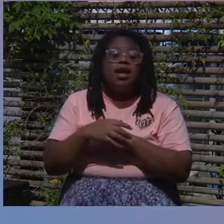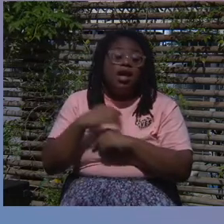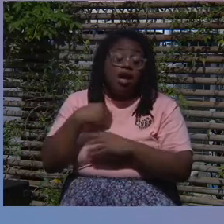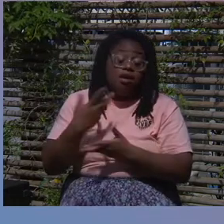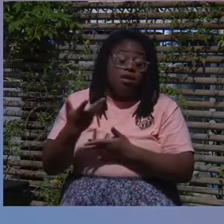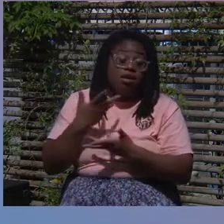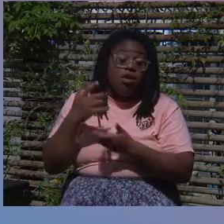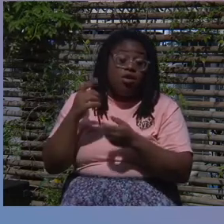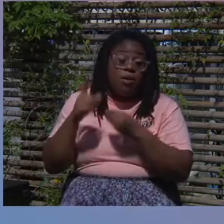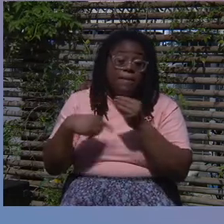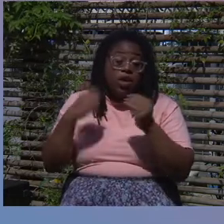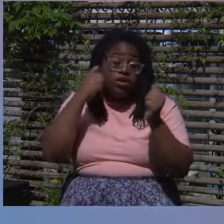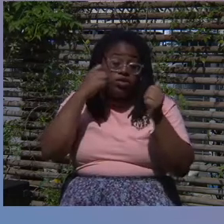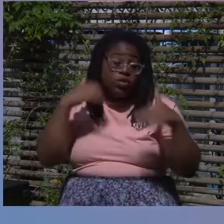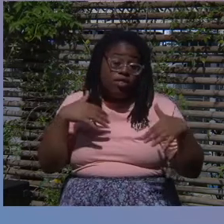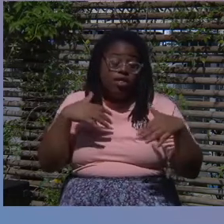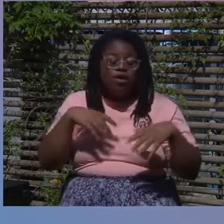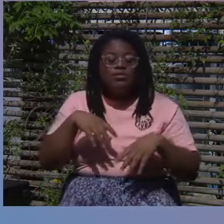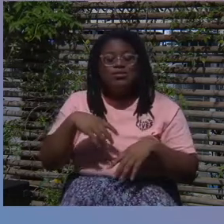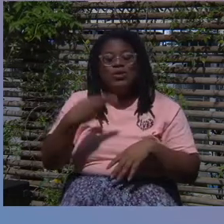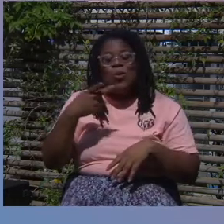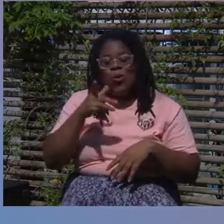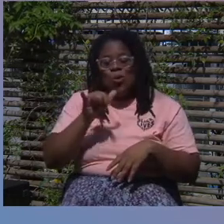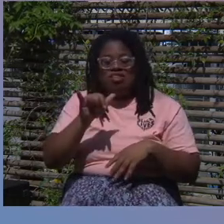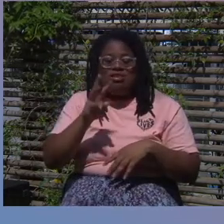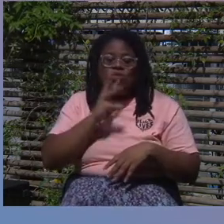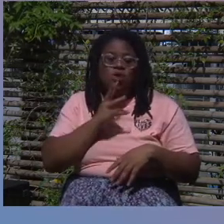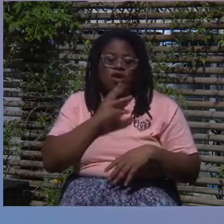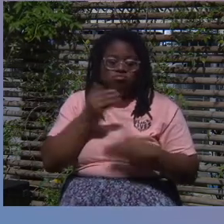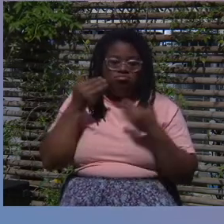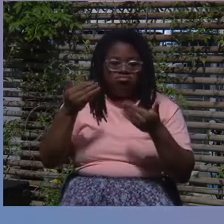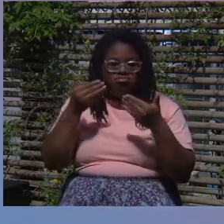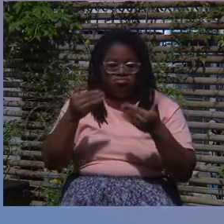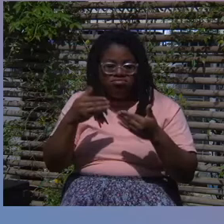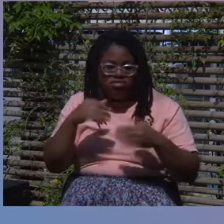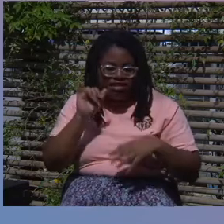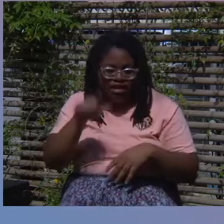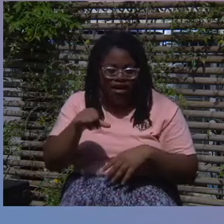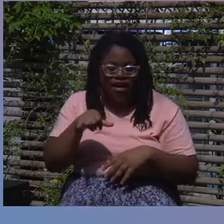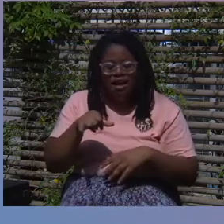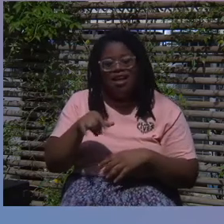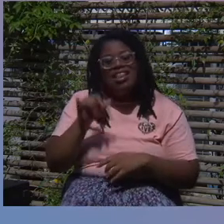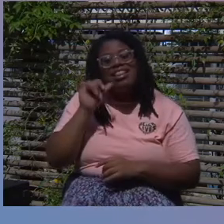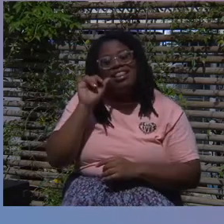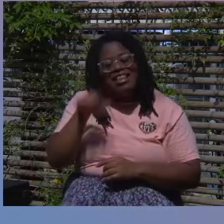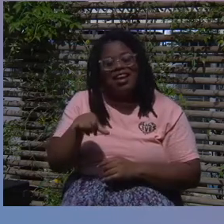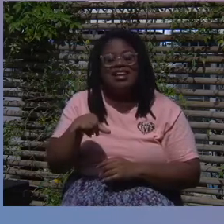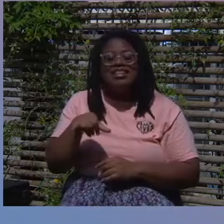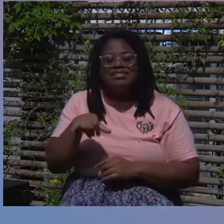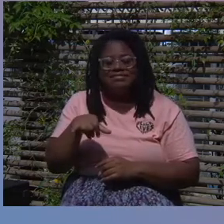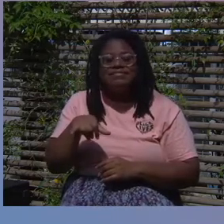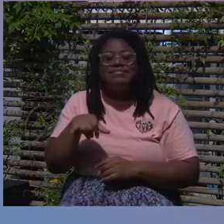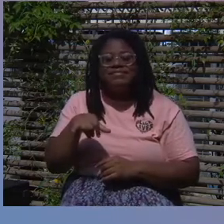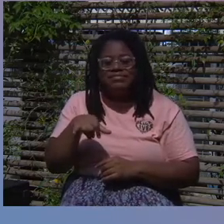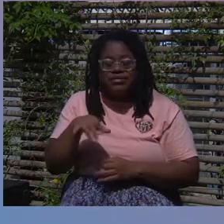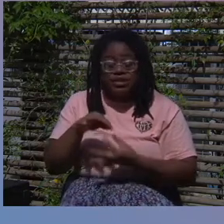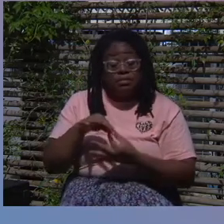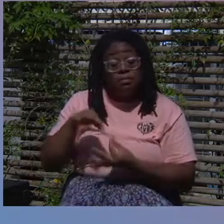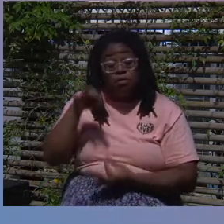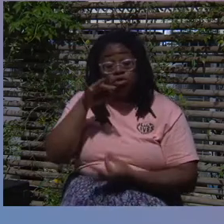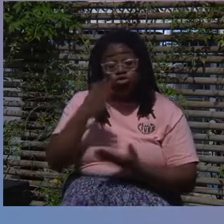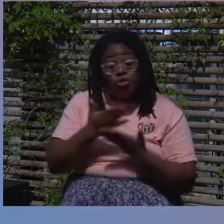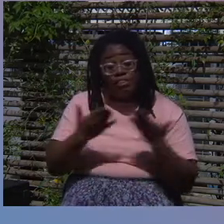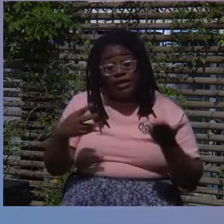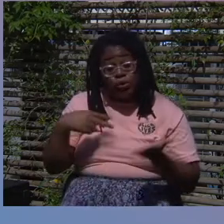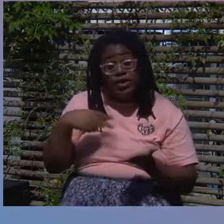talking to them about sweating holy water. Mm-hmm. I need that holy water coming because this is the divine thing. It's a spiritual